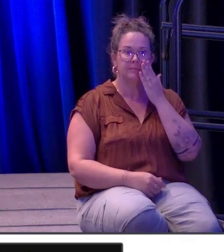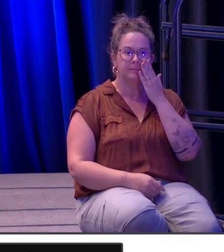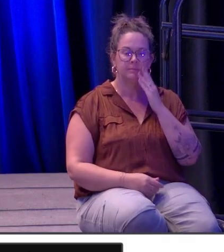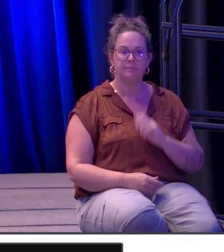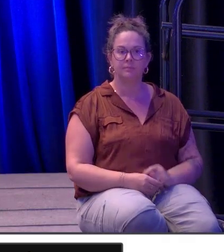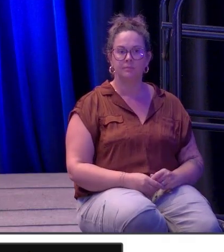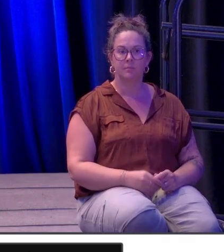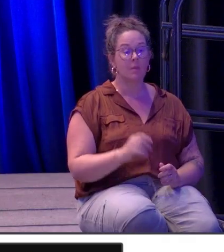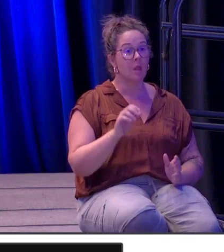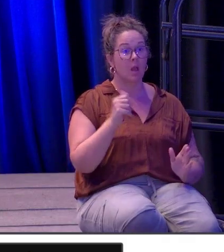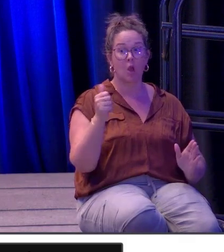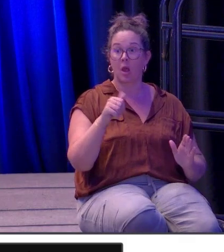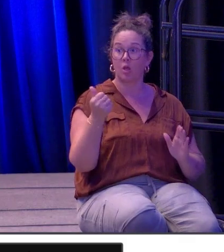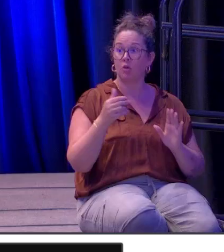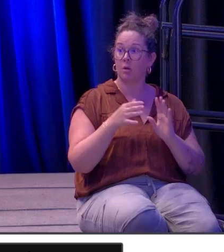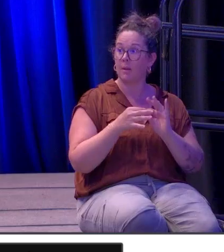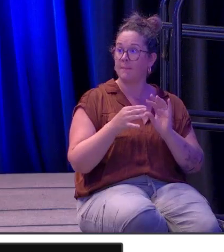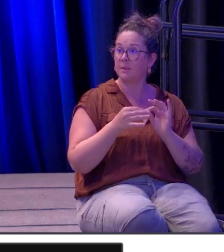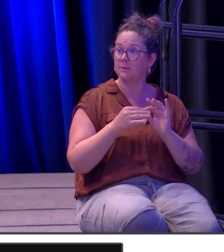Anybody else?